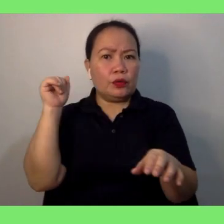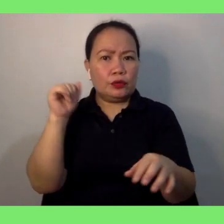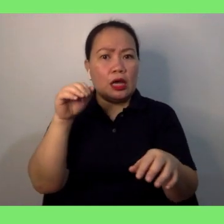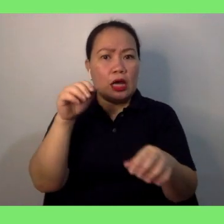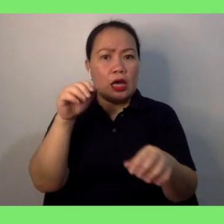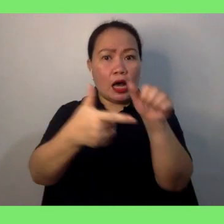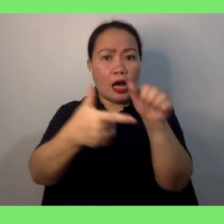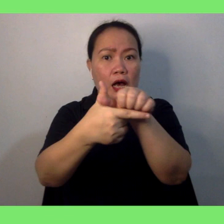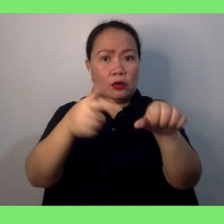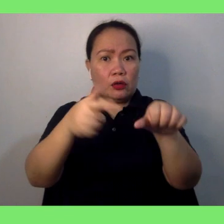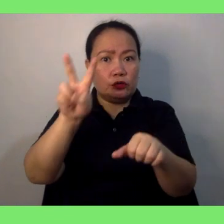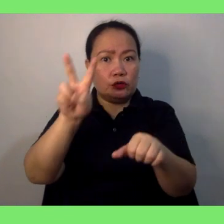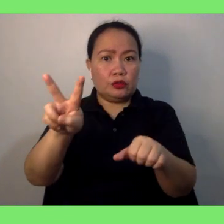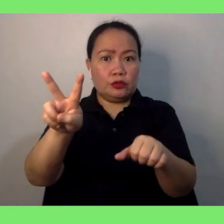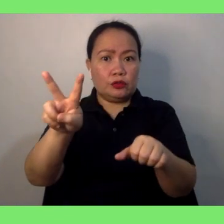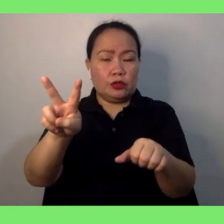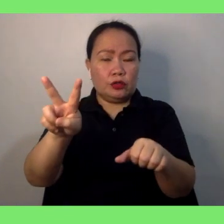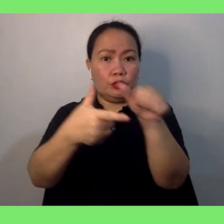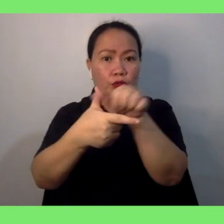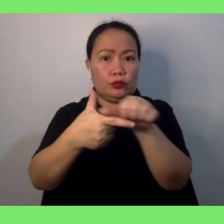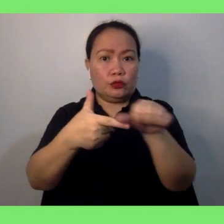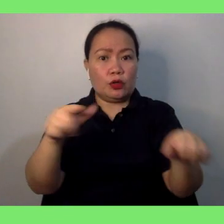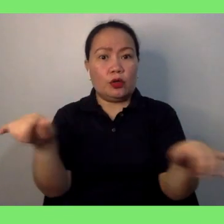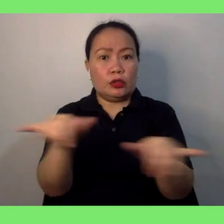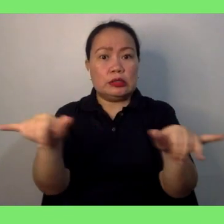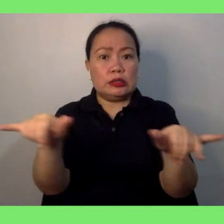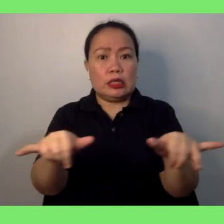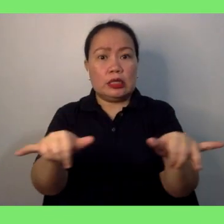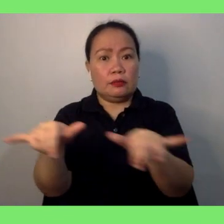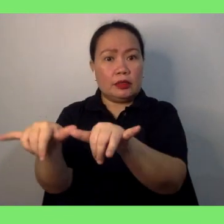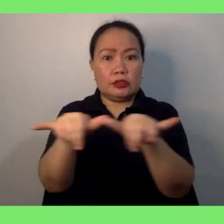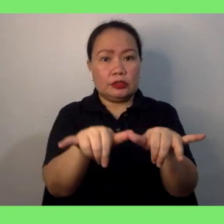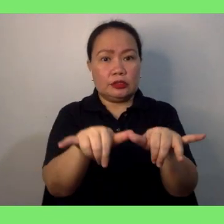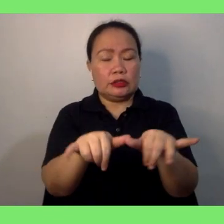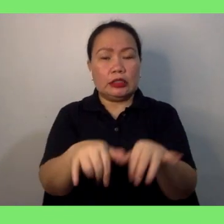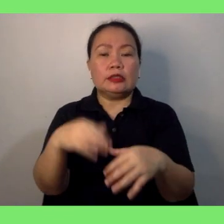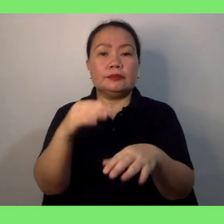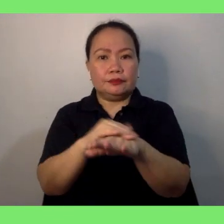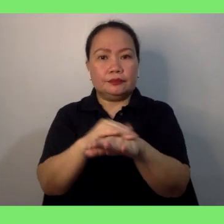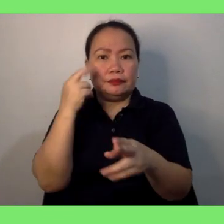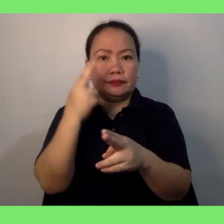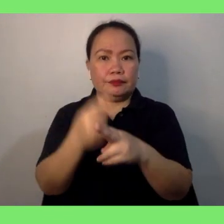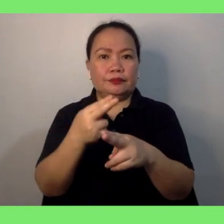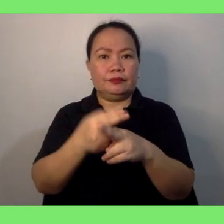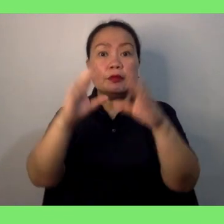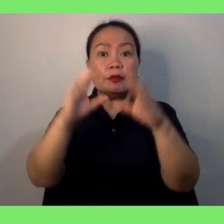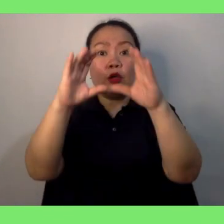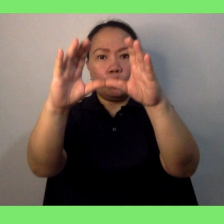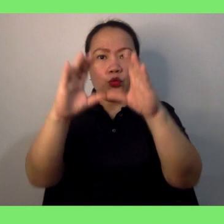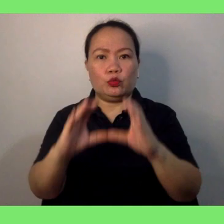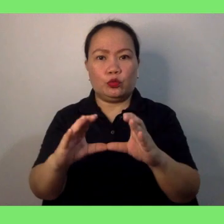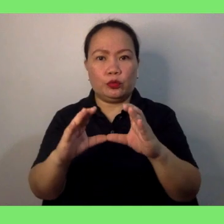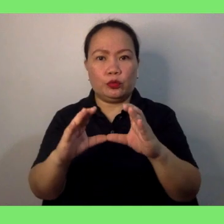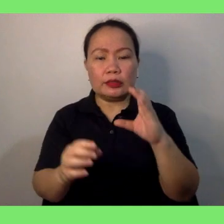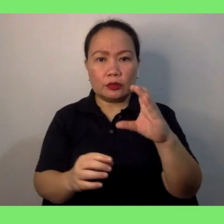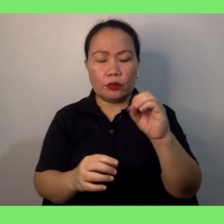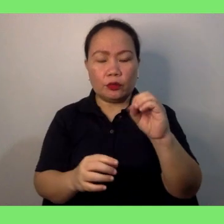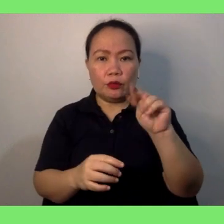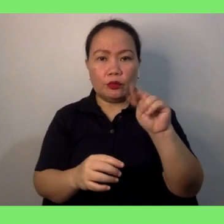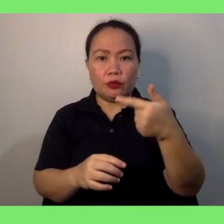natin doon kapag yung dalawang angles natin ay pareho ang measure? That is what we call congruent. Ibig sabihin, pareho ang